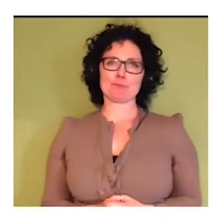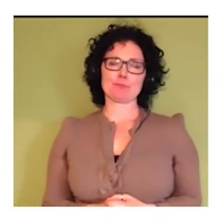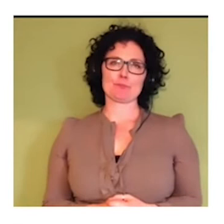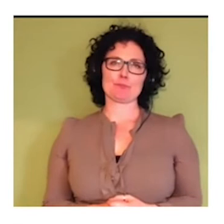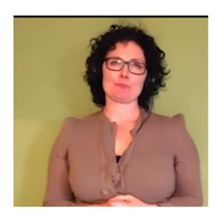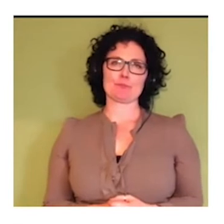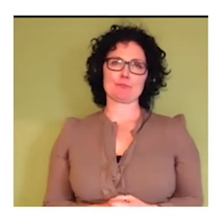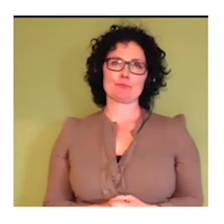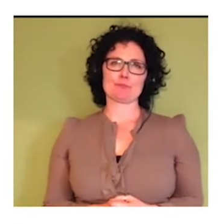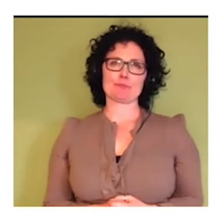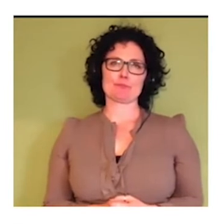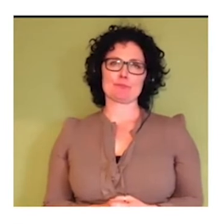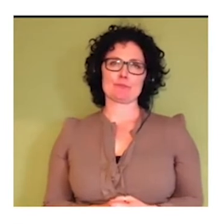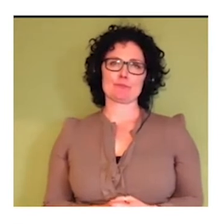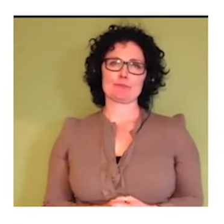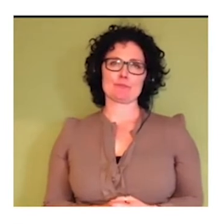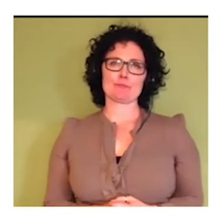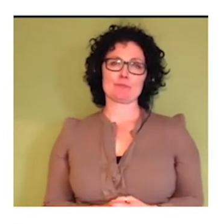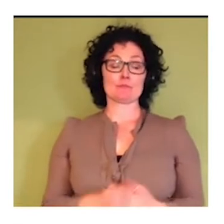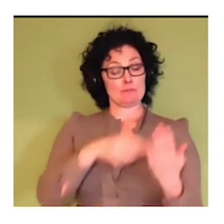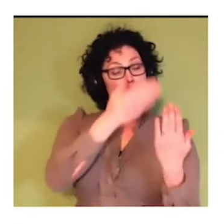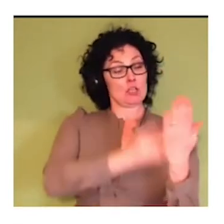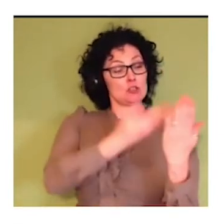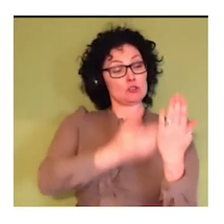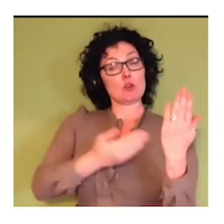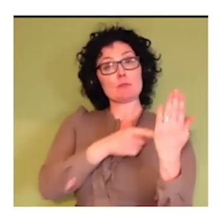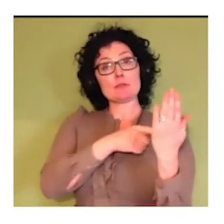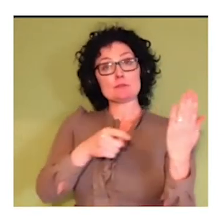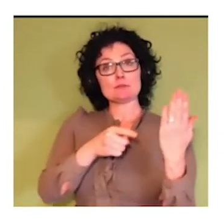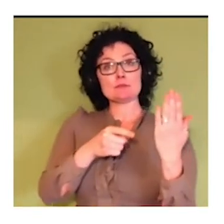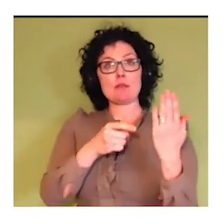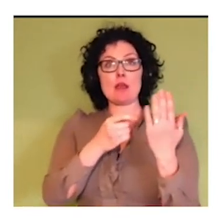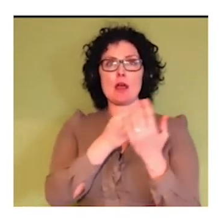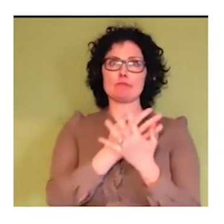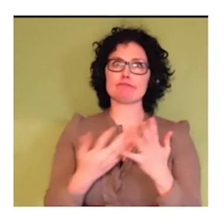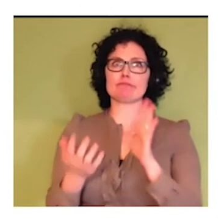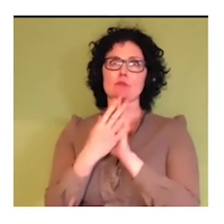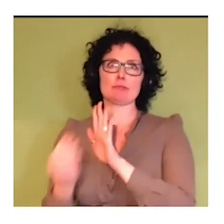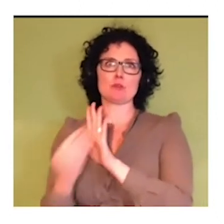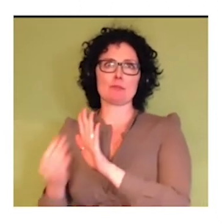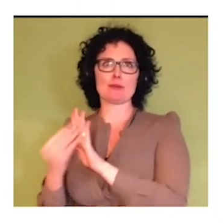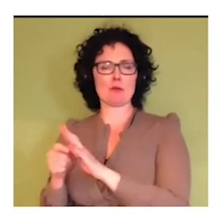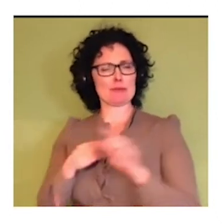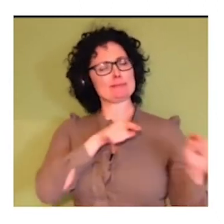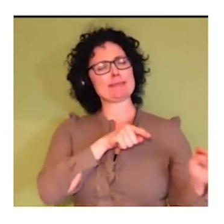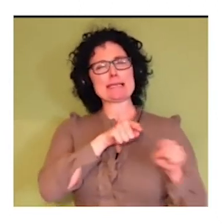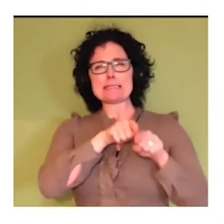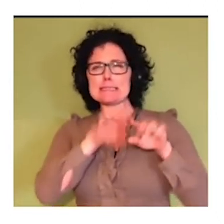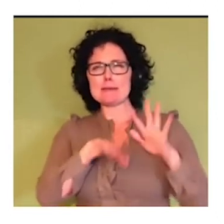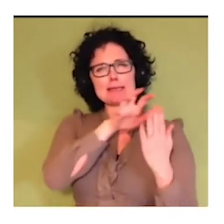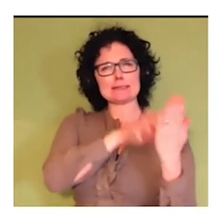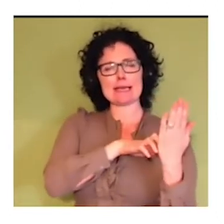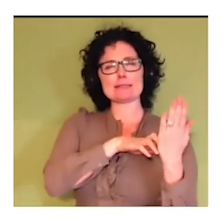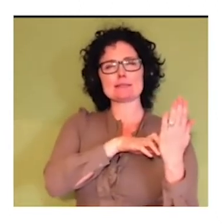For documents where there's a lot of, you're doing multiple copies and there's a lot of similar text, template typing